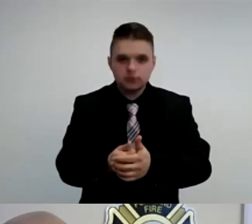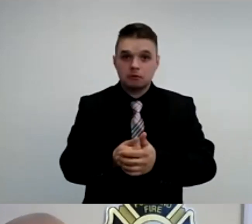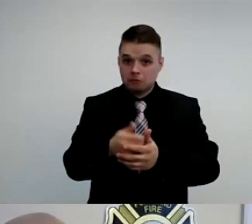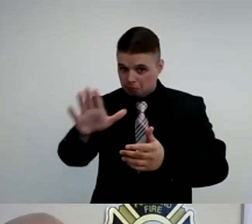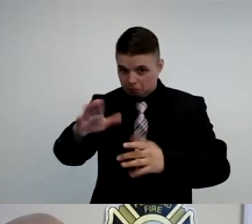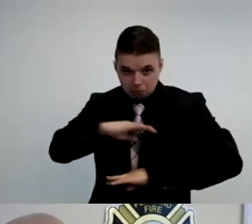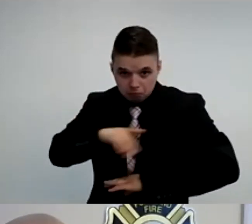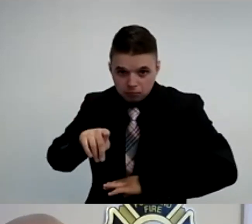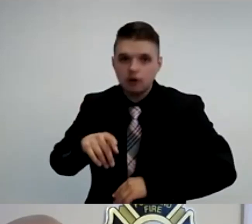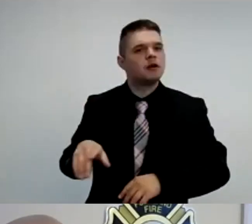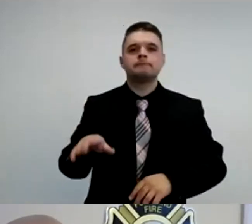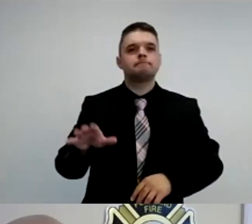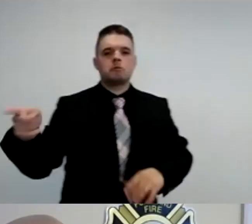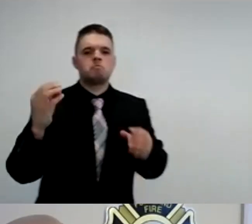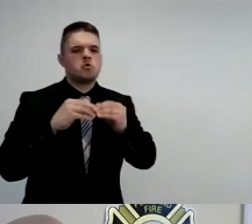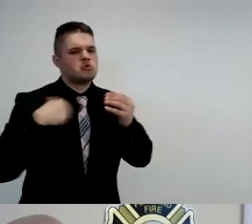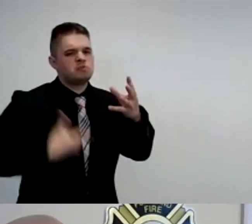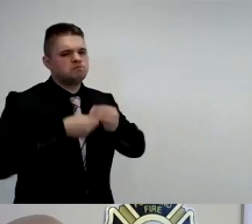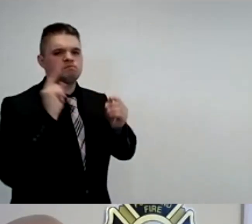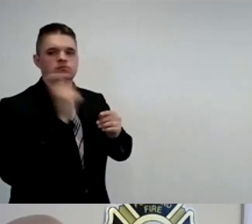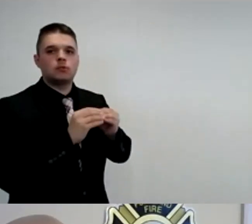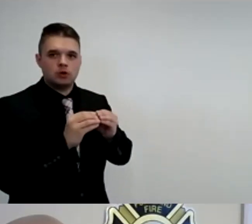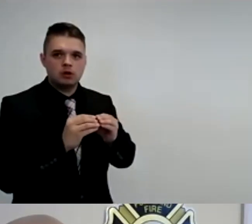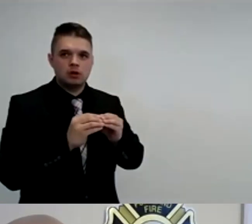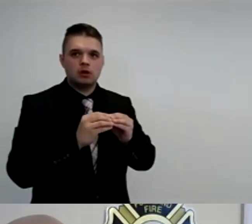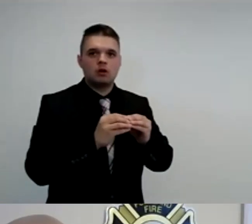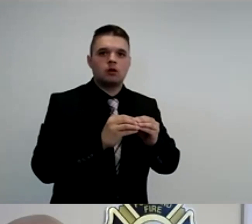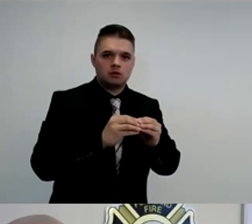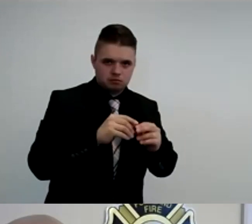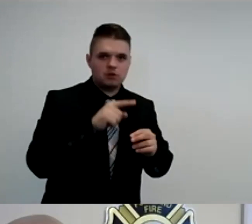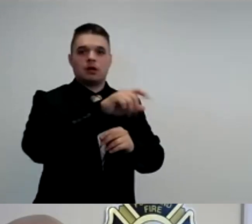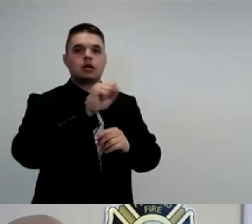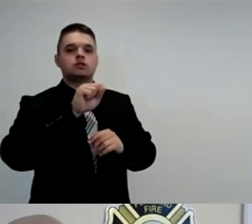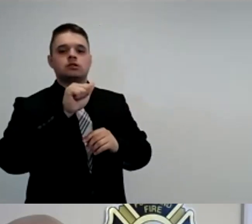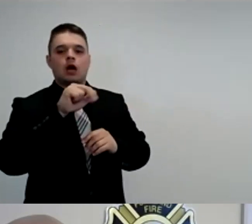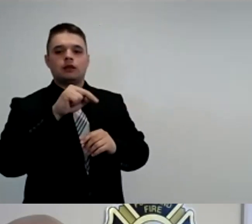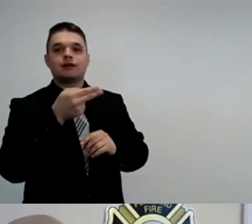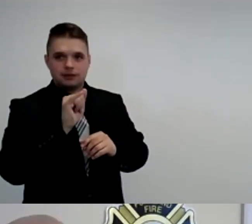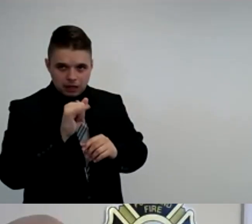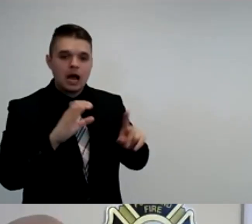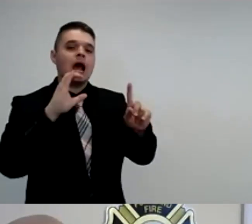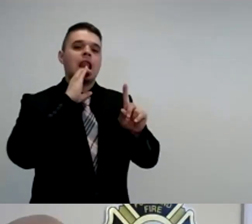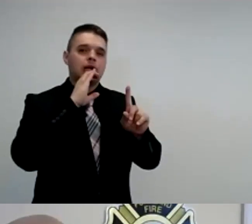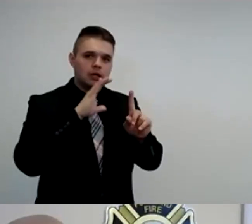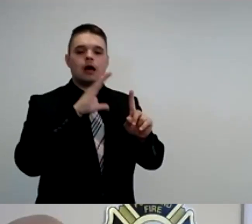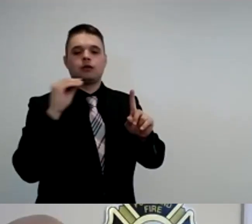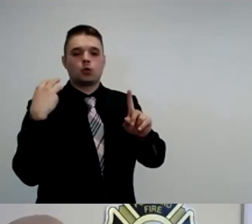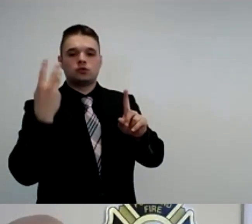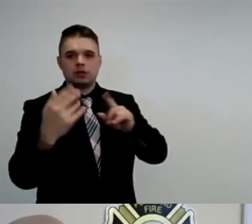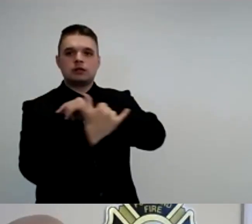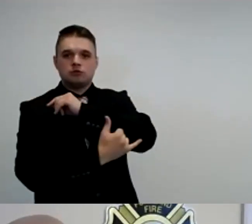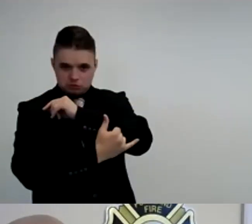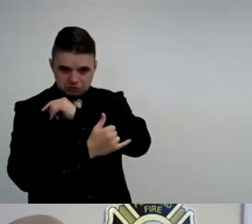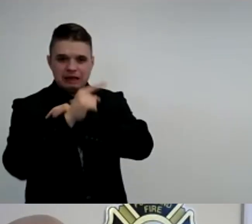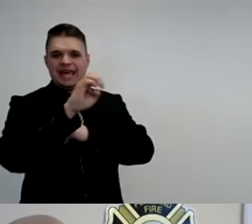Yeah, please. Yeah. So this is Dr. Sani with Clackamas County and Washington County EMS. I think that as an EMS medical director,